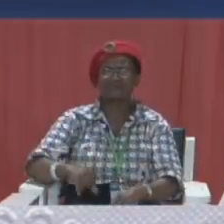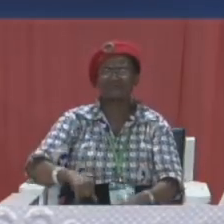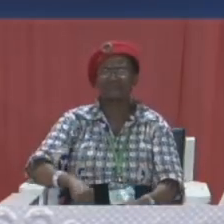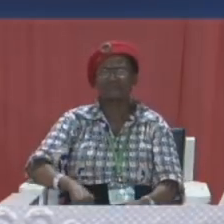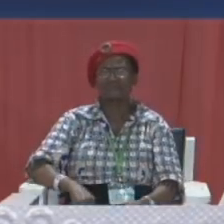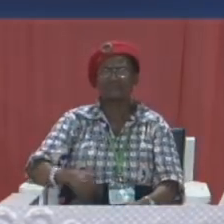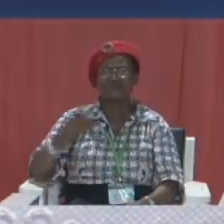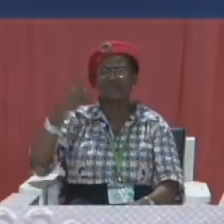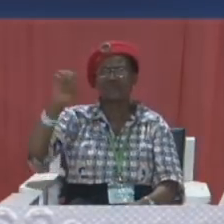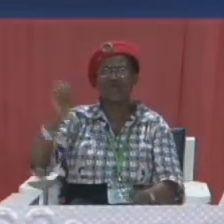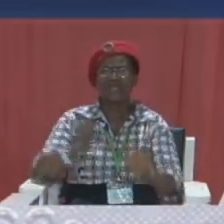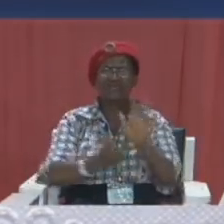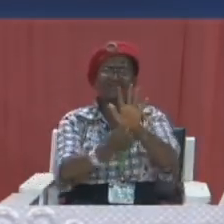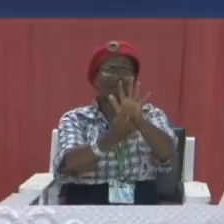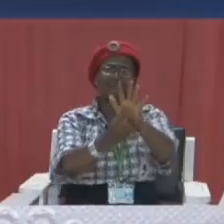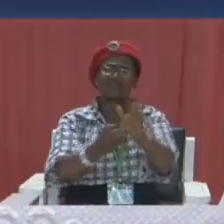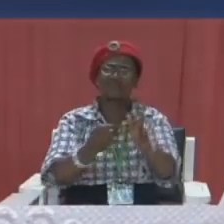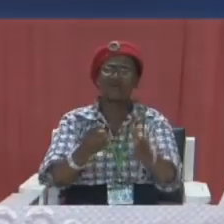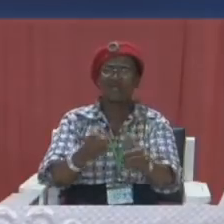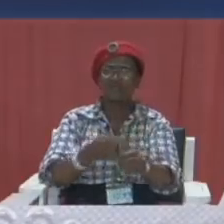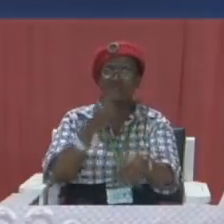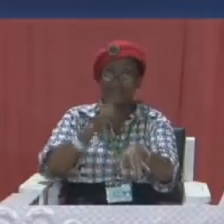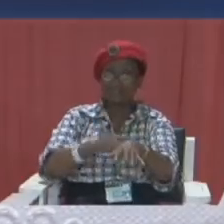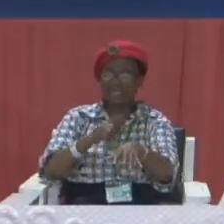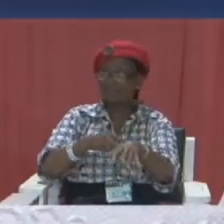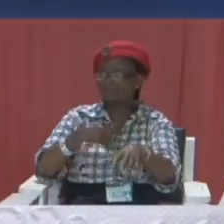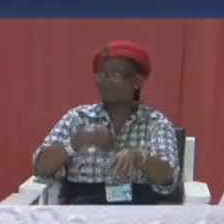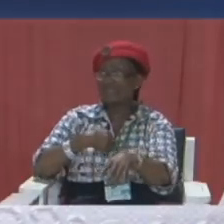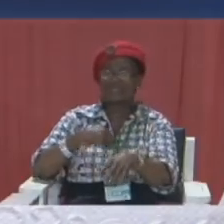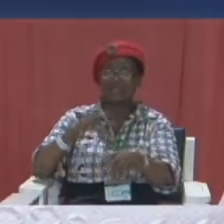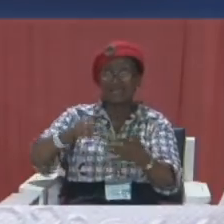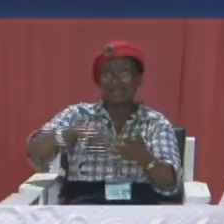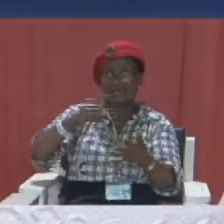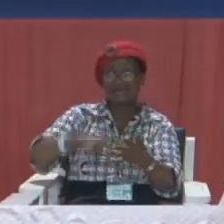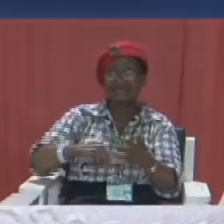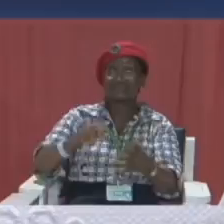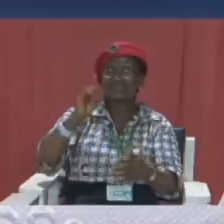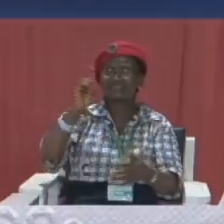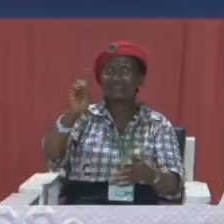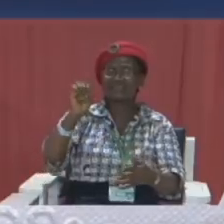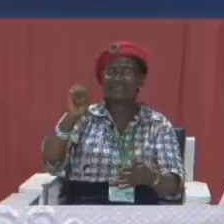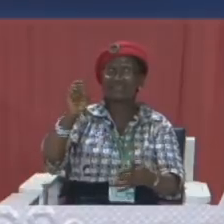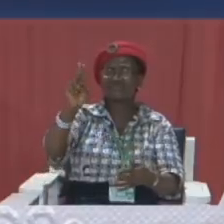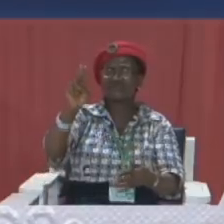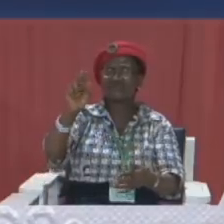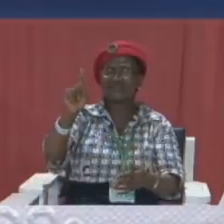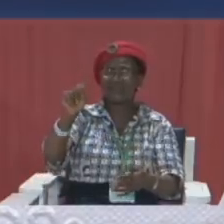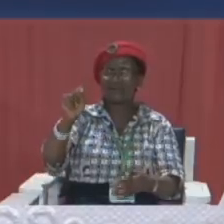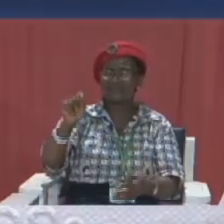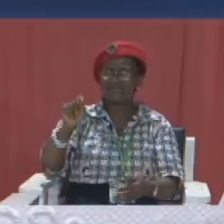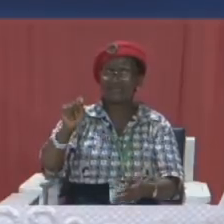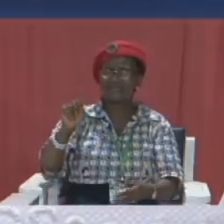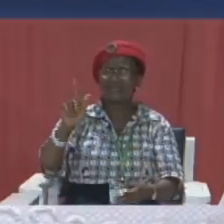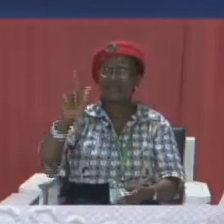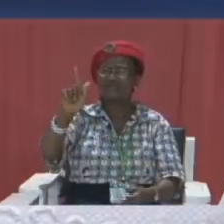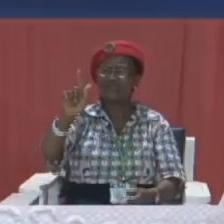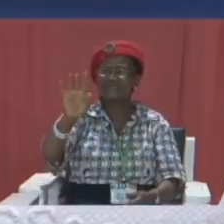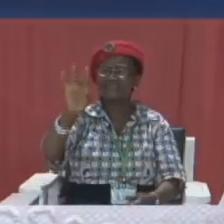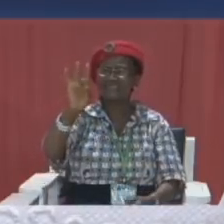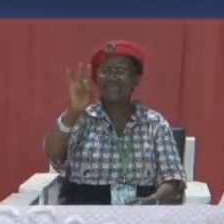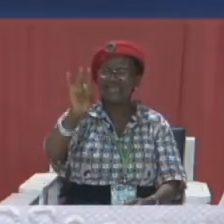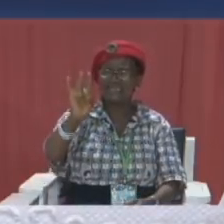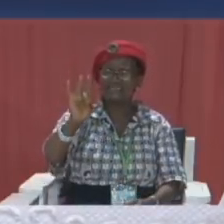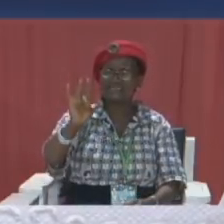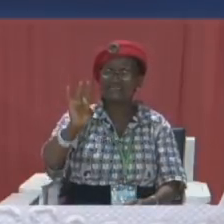For example, the first time I read Deuteronomy chapter 28. Deuteronomy ori keji din ni